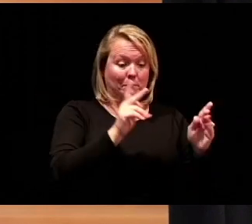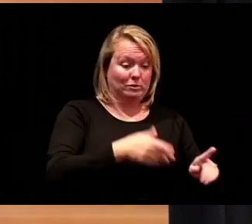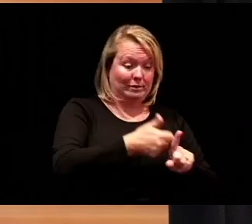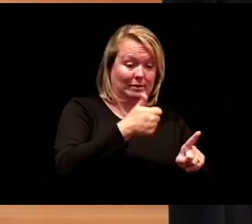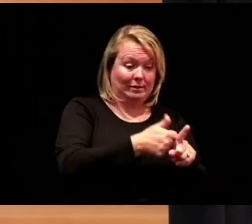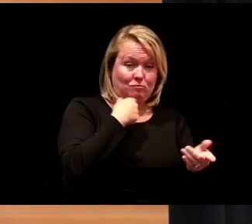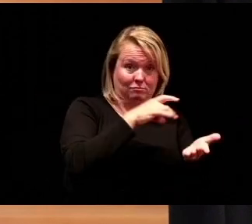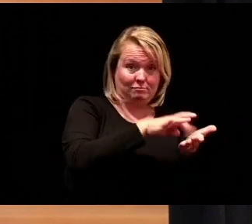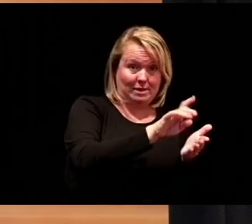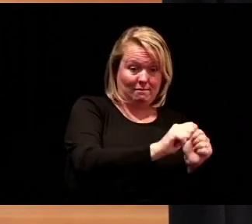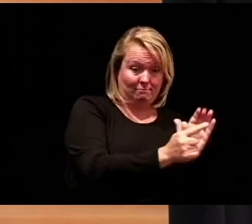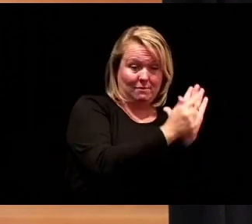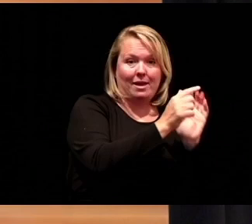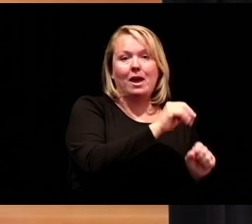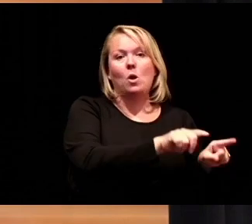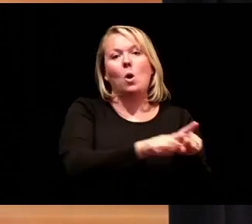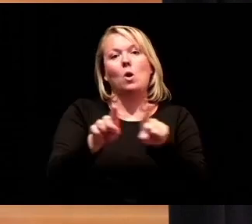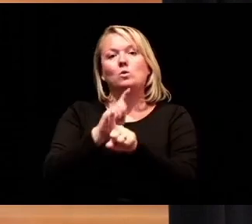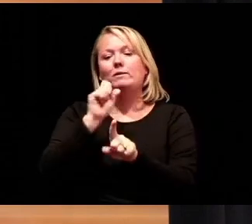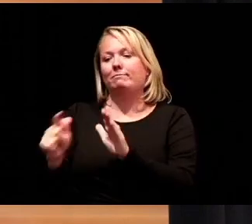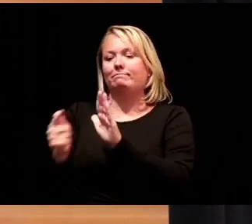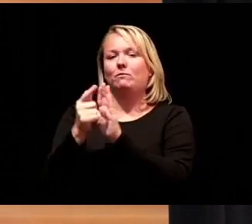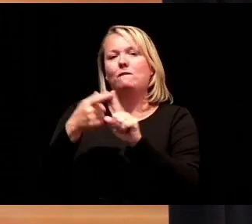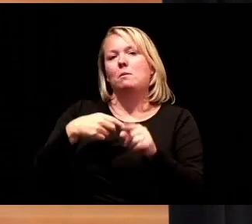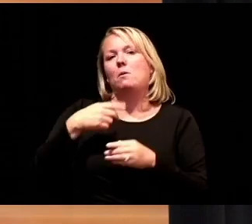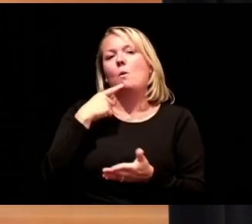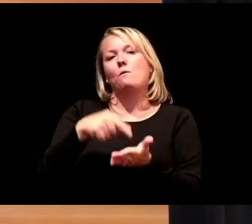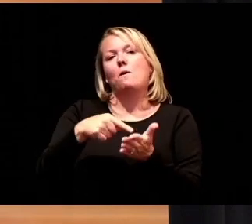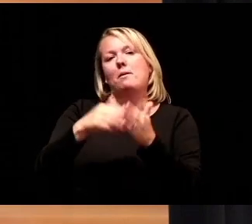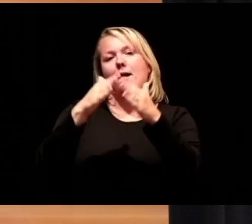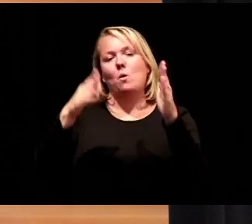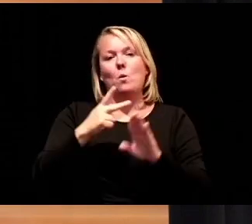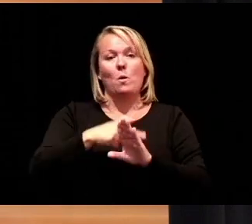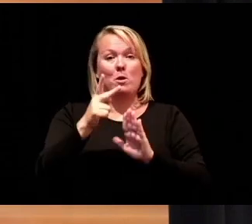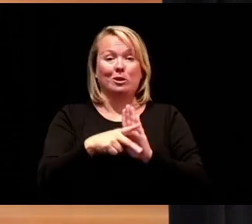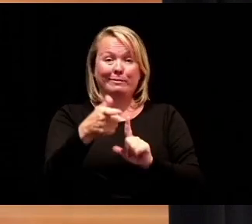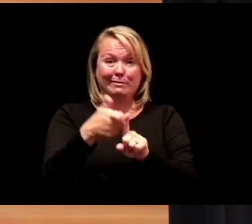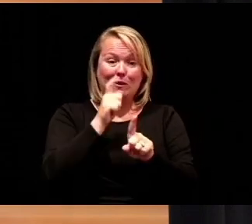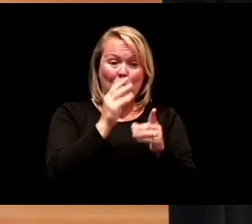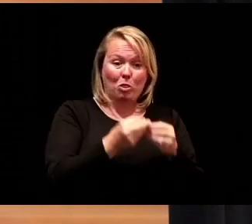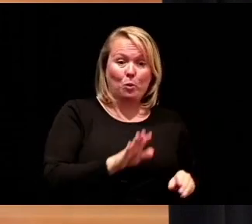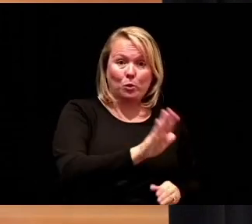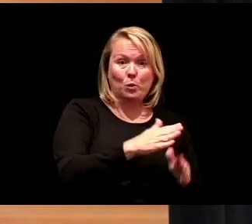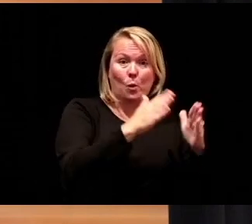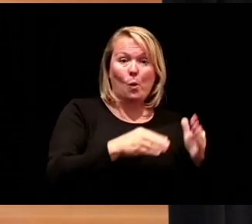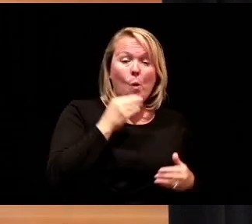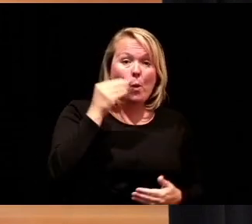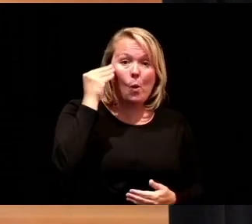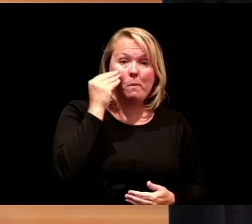the household. Now there'd be a lot of factors for it or whatever, but it's still. And you think about the implications of it. What does it do for